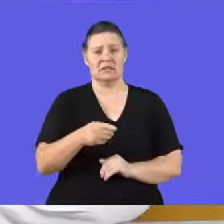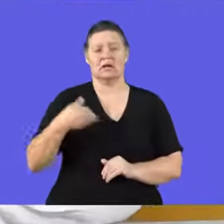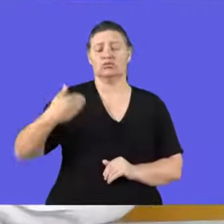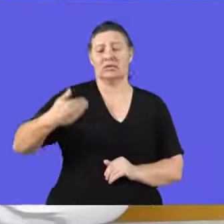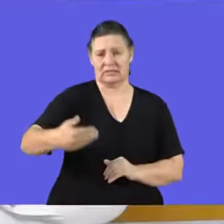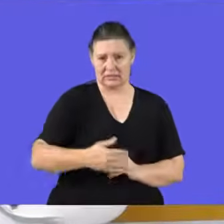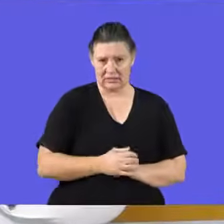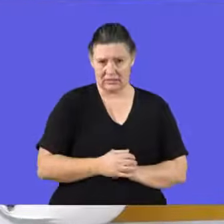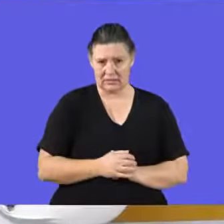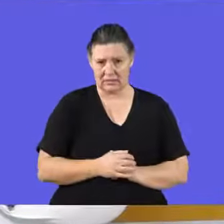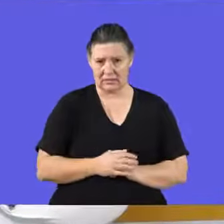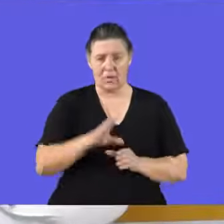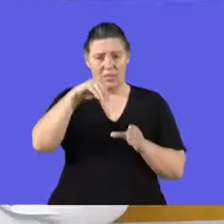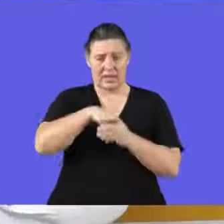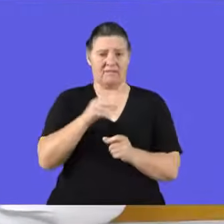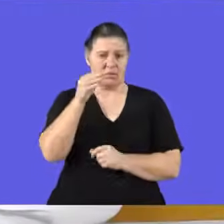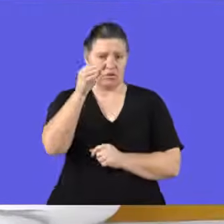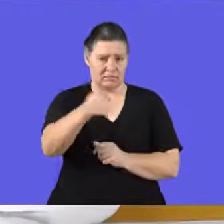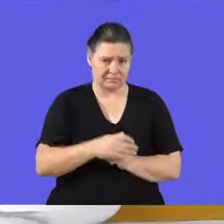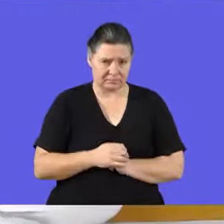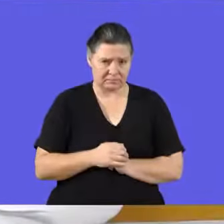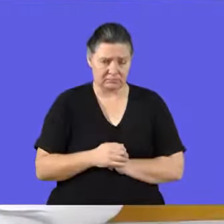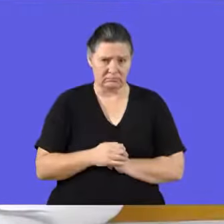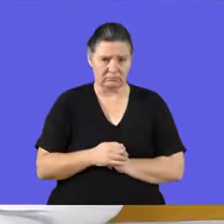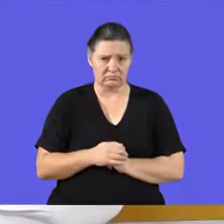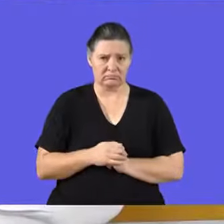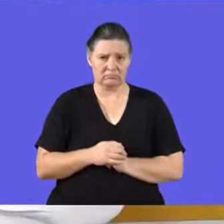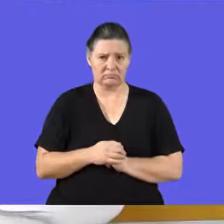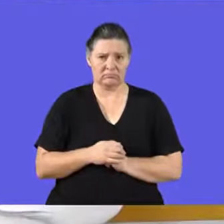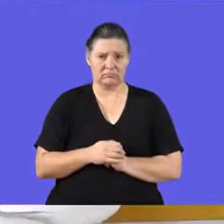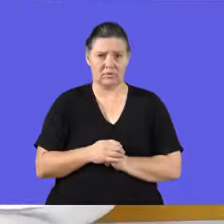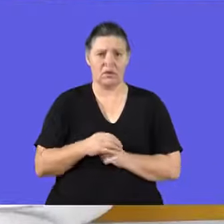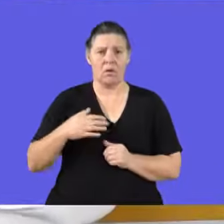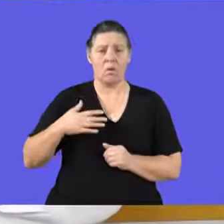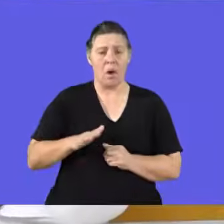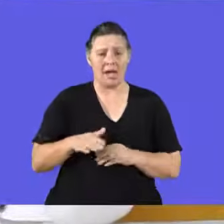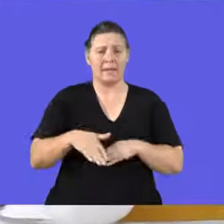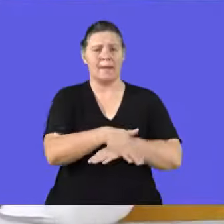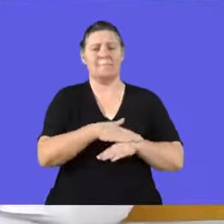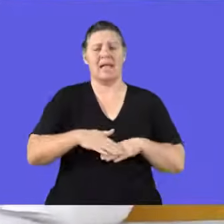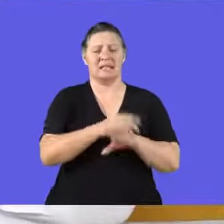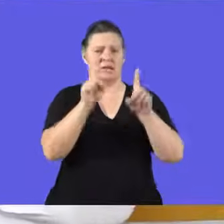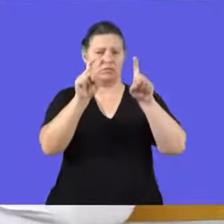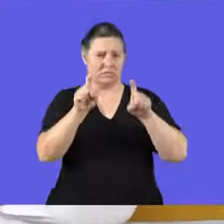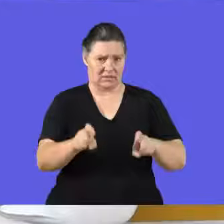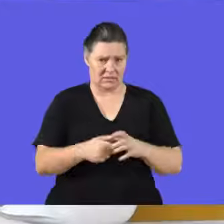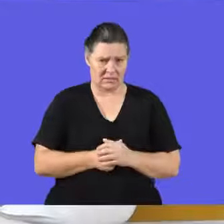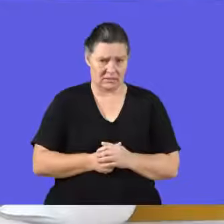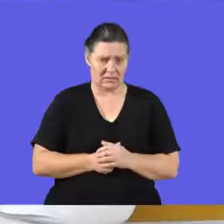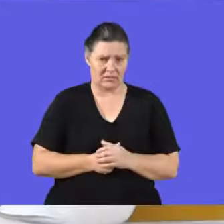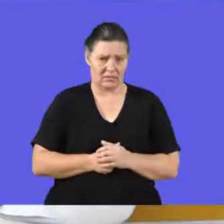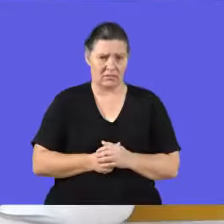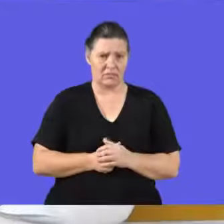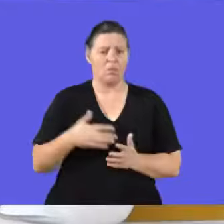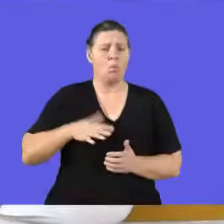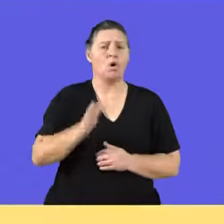of undesirable trends in the future. Now, we're going to go to the basic principles